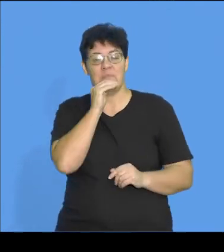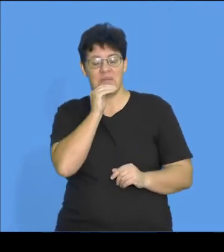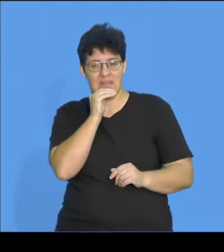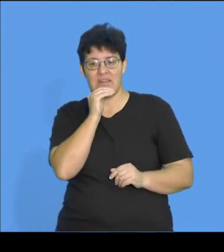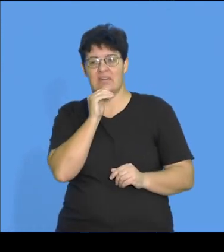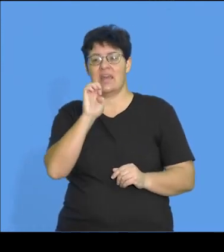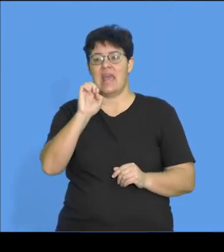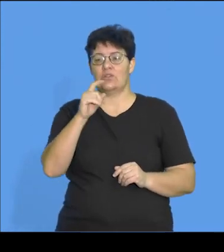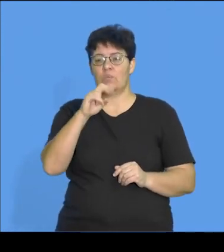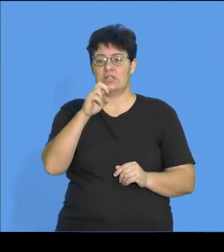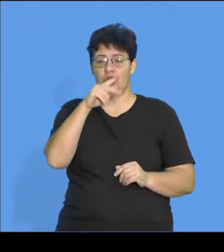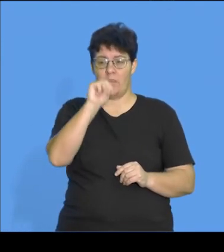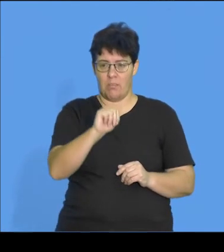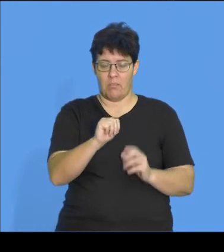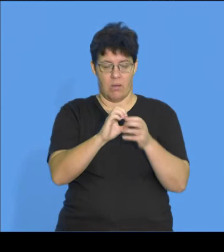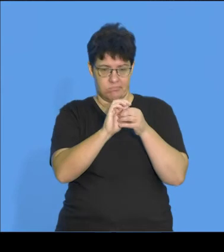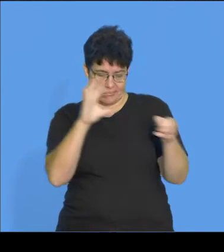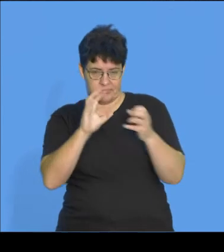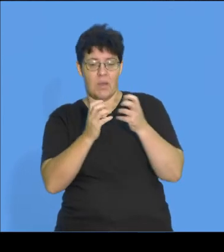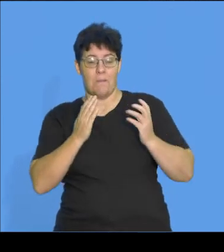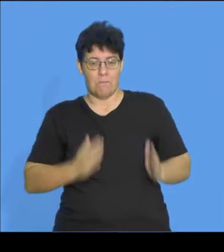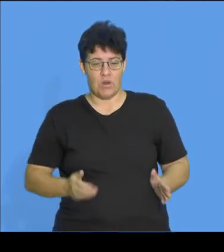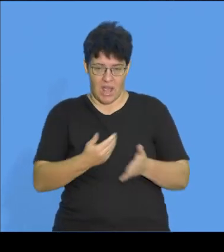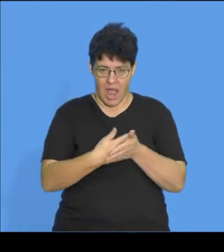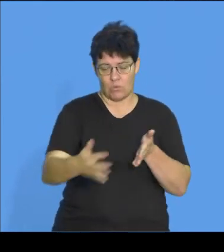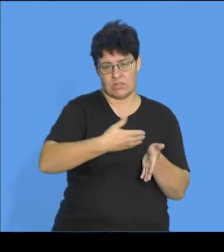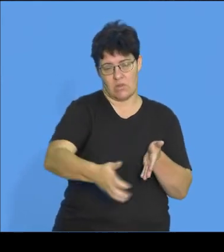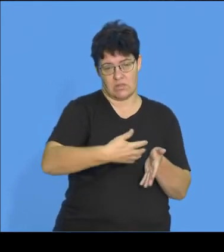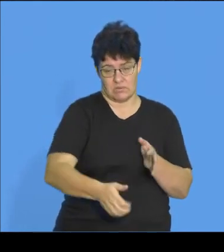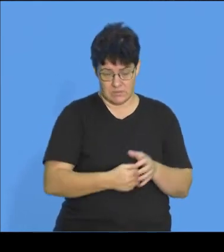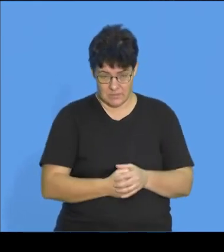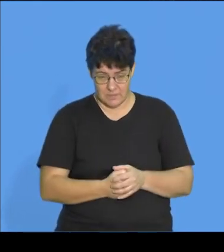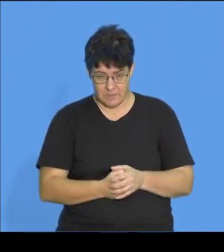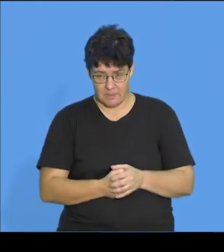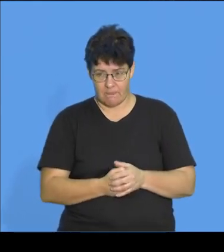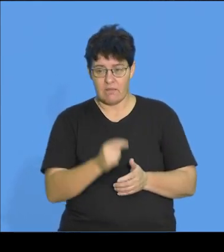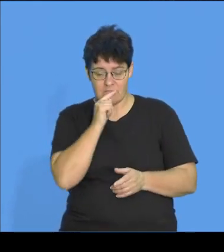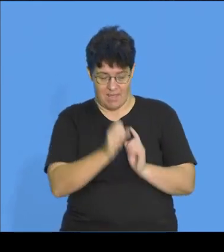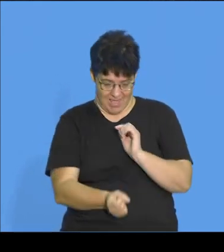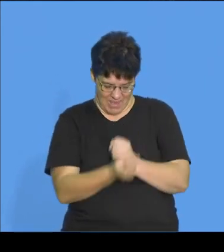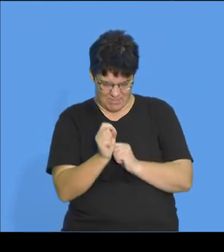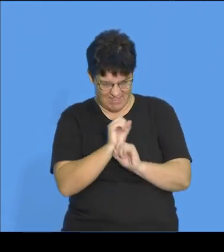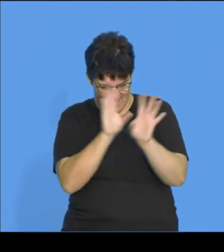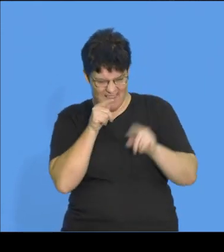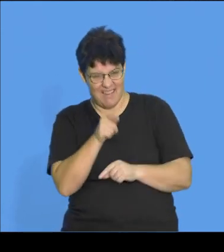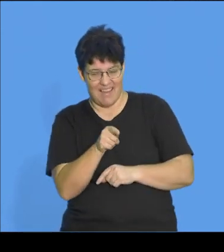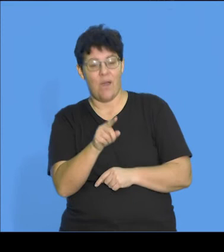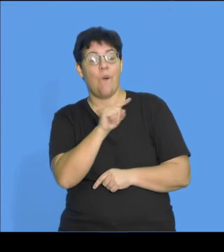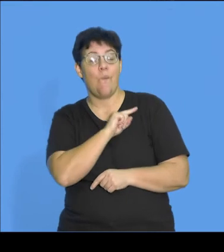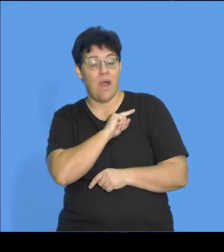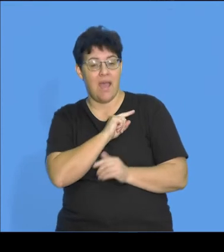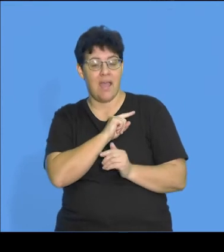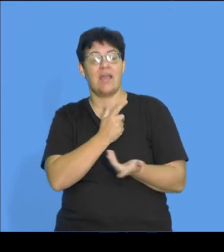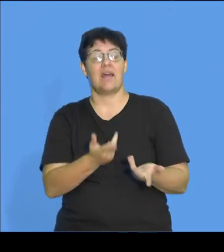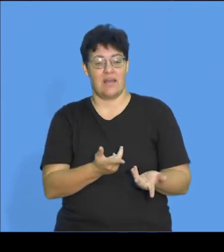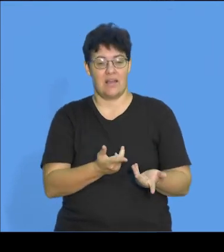and the release from the body. And you would see that that clearly occurs here, and that again is due to a decrease in